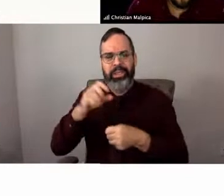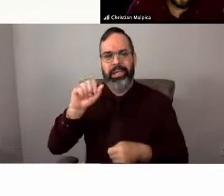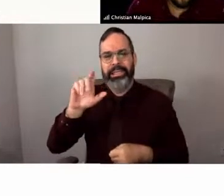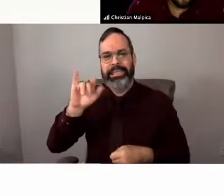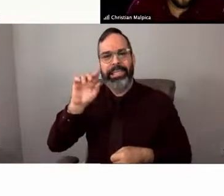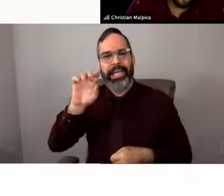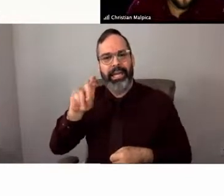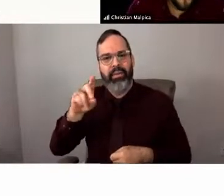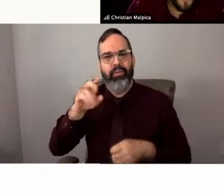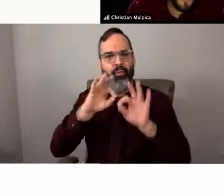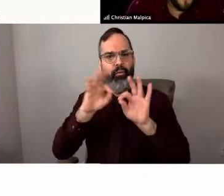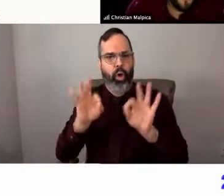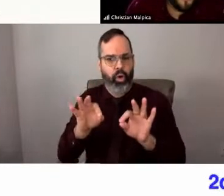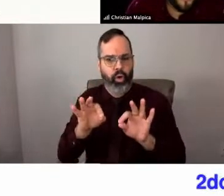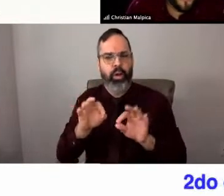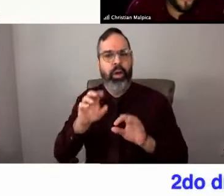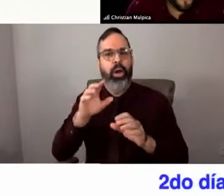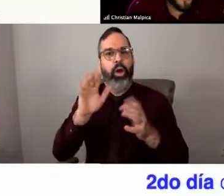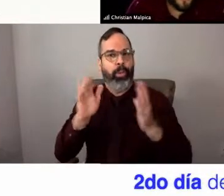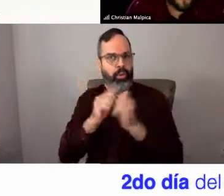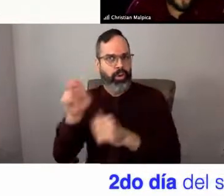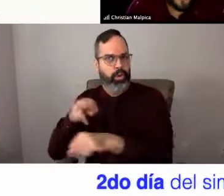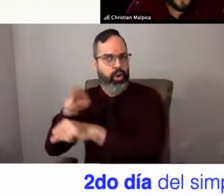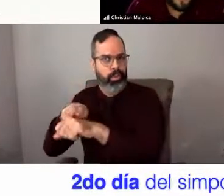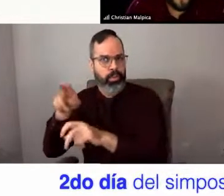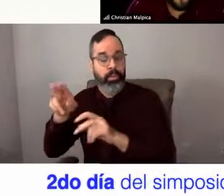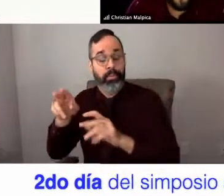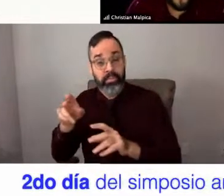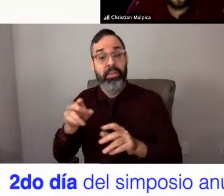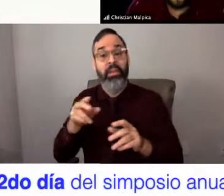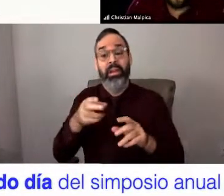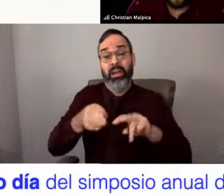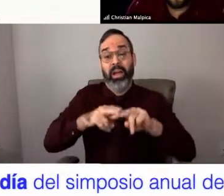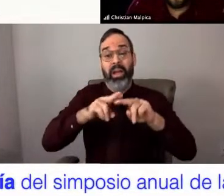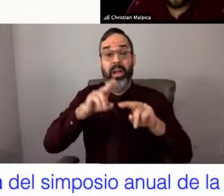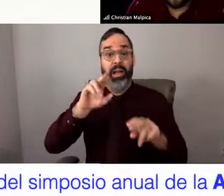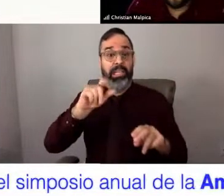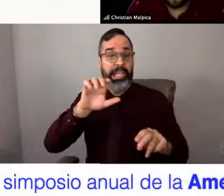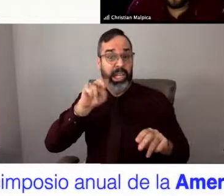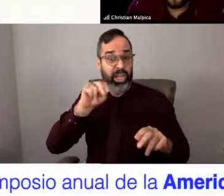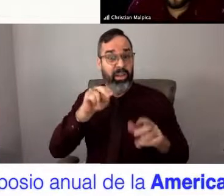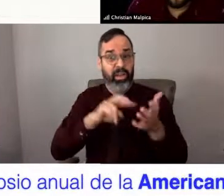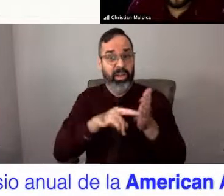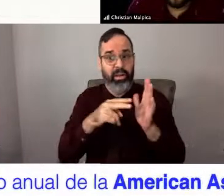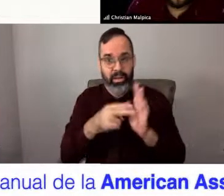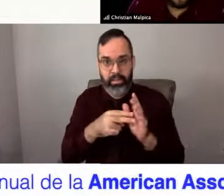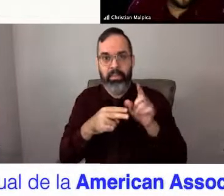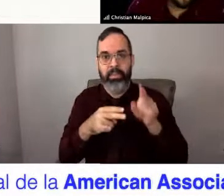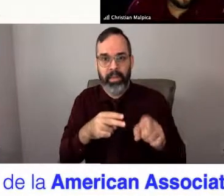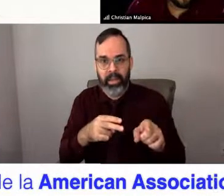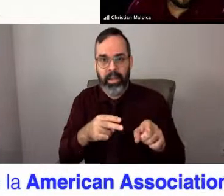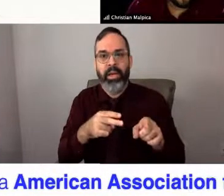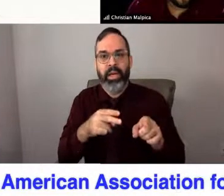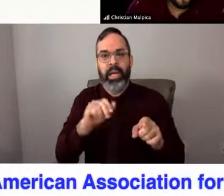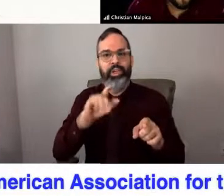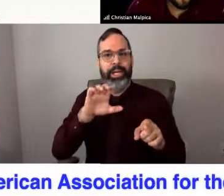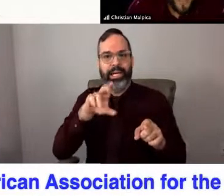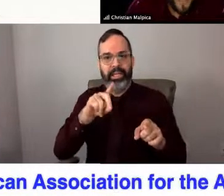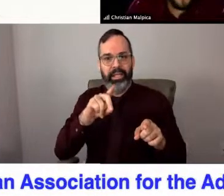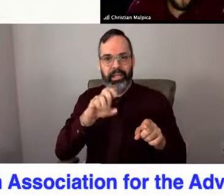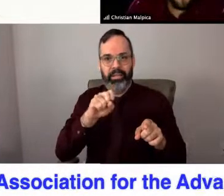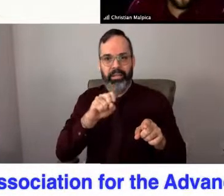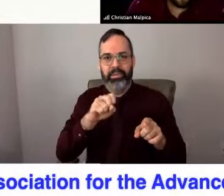compared to normal. Also, we know that increased acetylation of polyamines occurs in the intracellular space of astrocytes due to expression